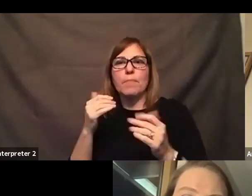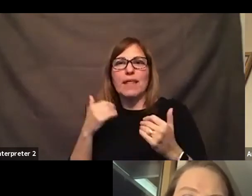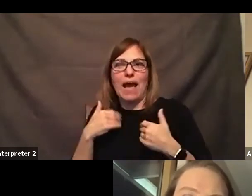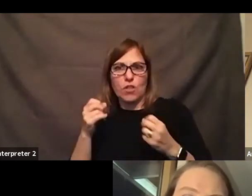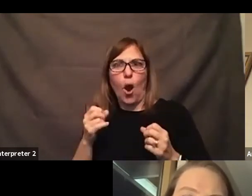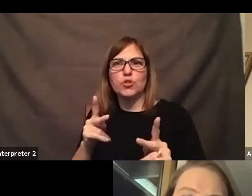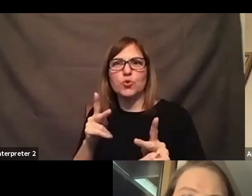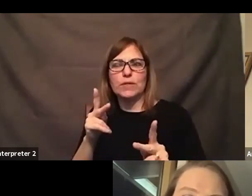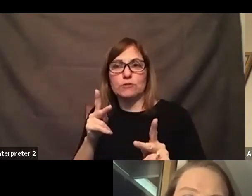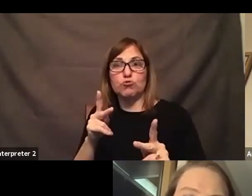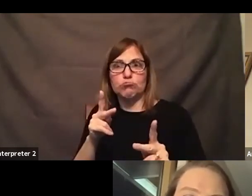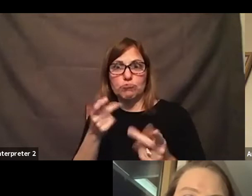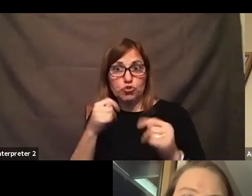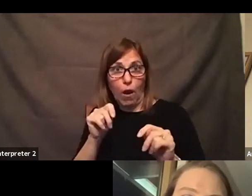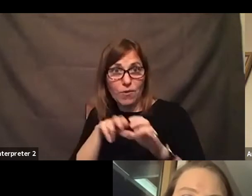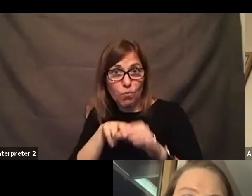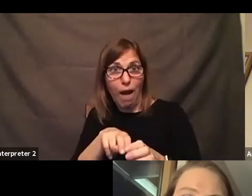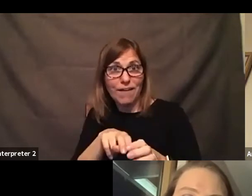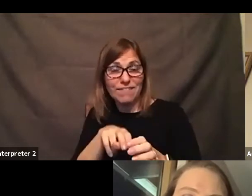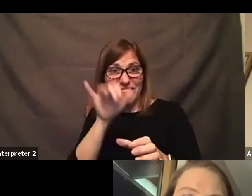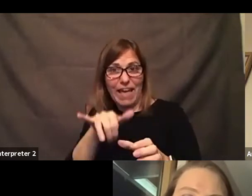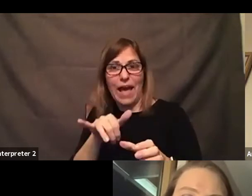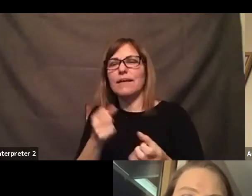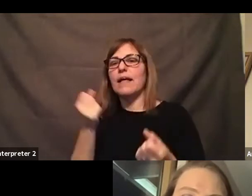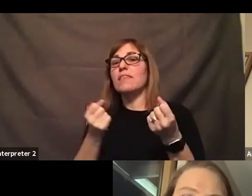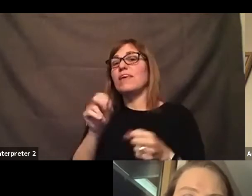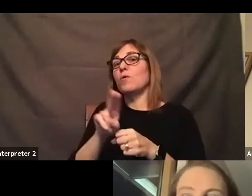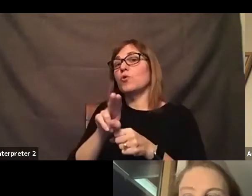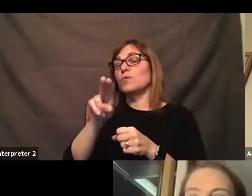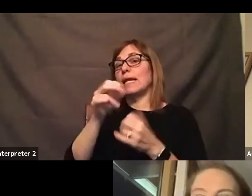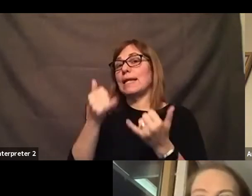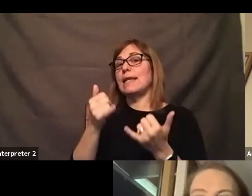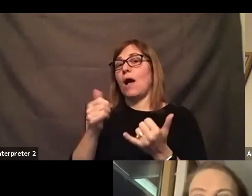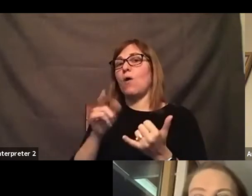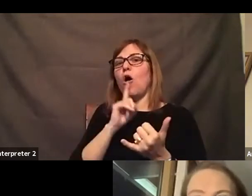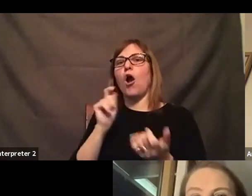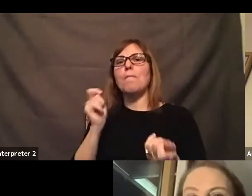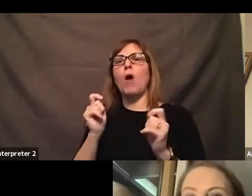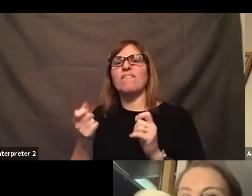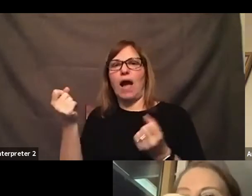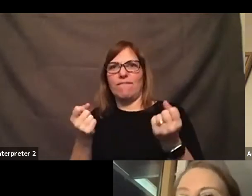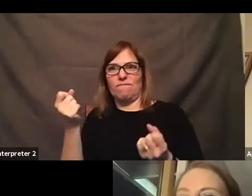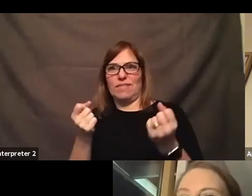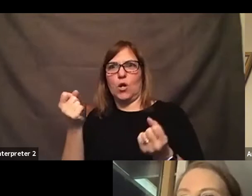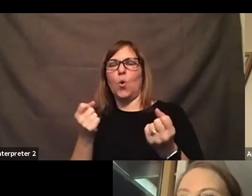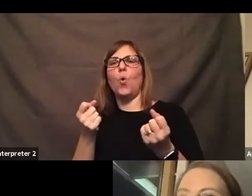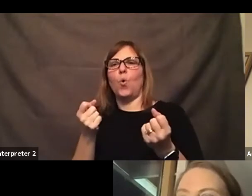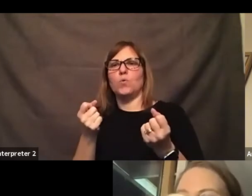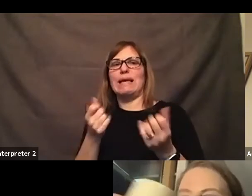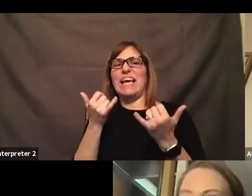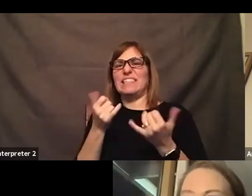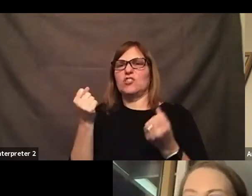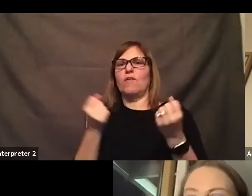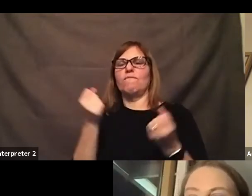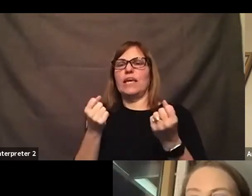vehicles, the reality is that the vehicles that they're using right now are modified vehicles that existing vehicles that have been hacked to